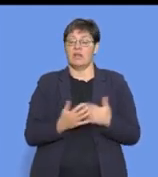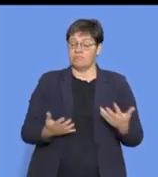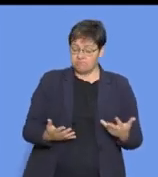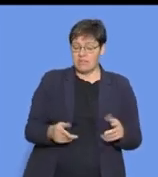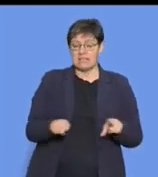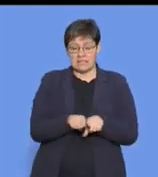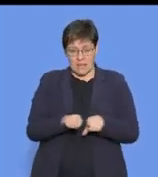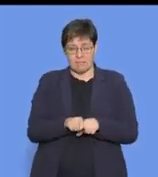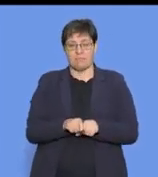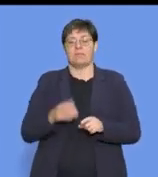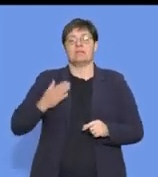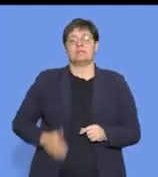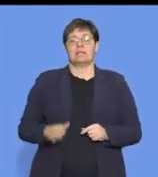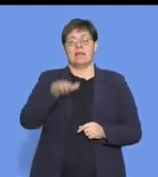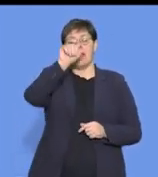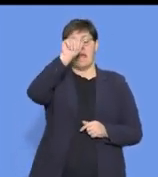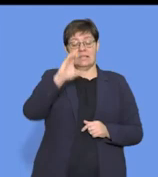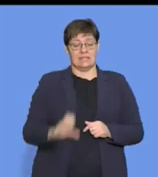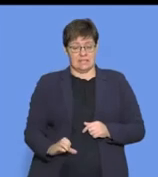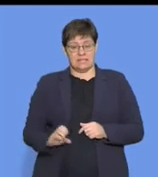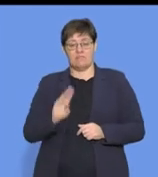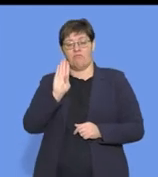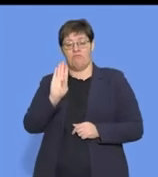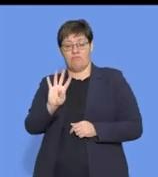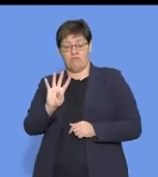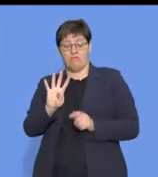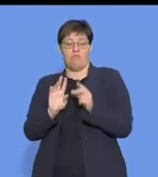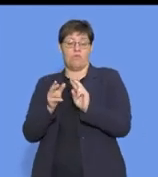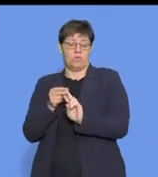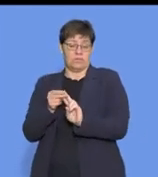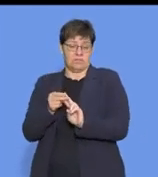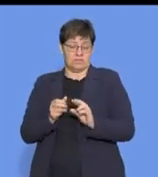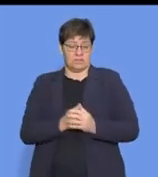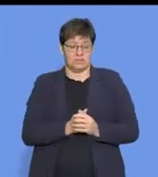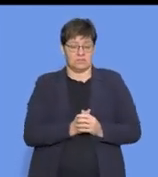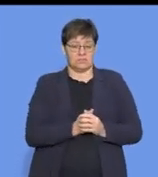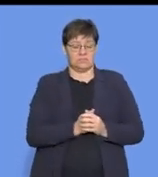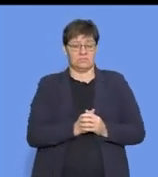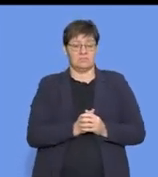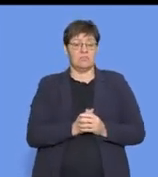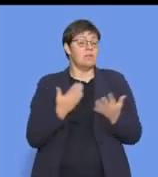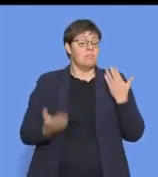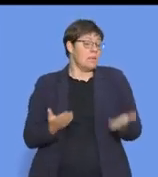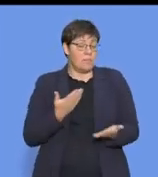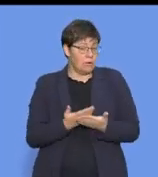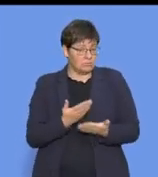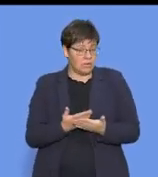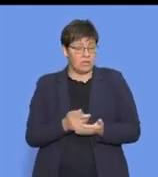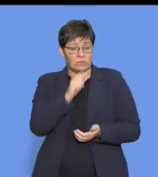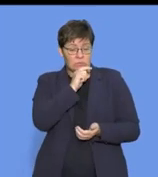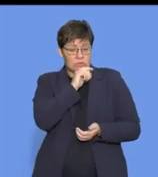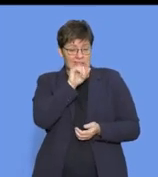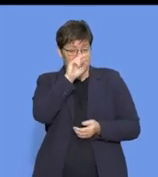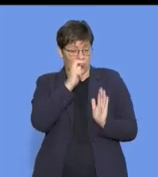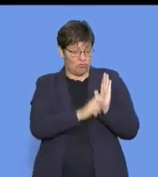and we have side AC that's 4 units. Now, is it possible to use the sine